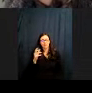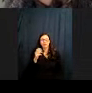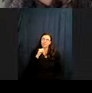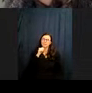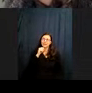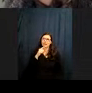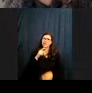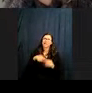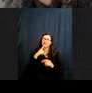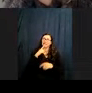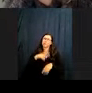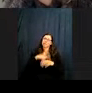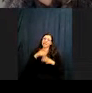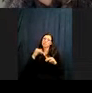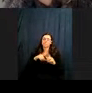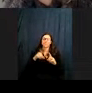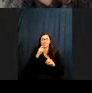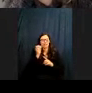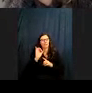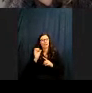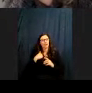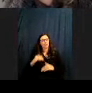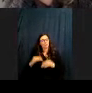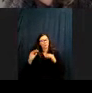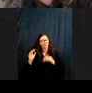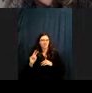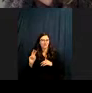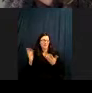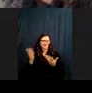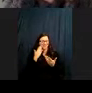I shouldn't say not what I usually expect, but it's not the vanilla I grew up with, it's more likely.